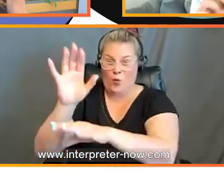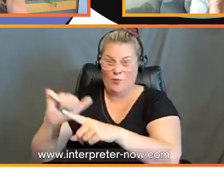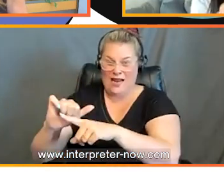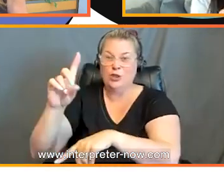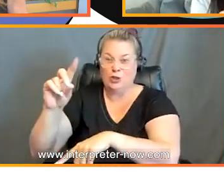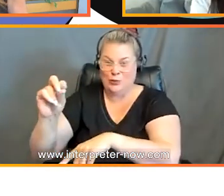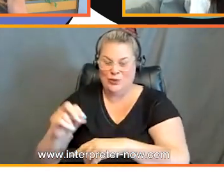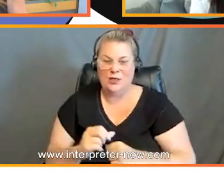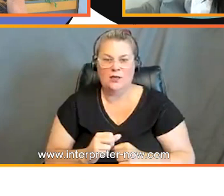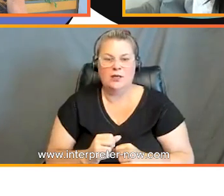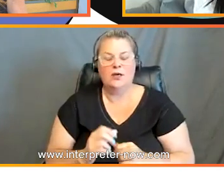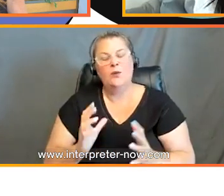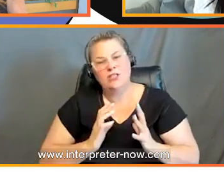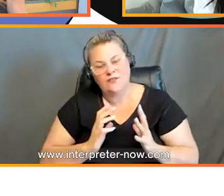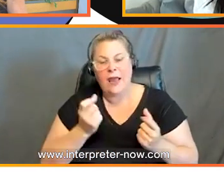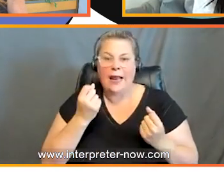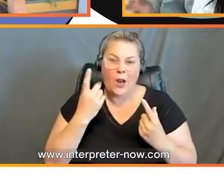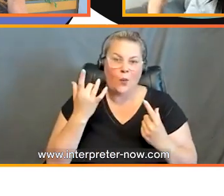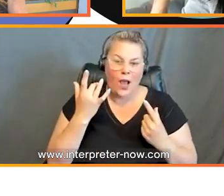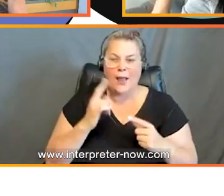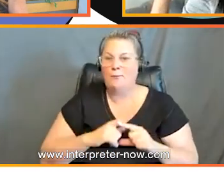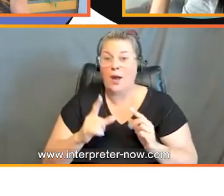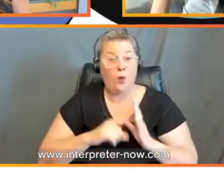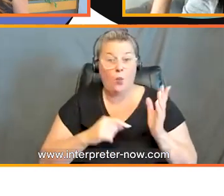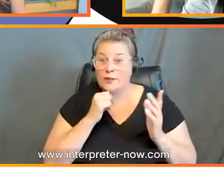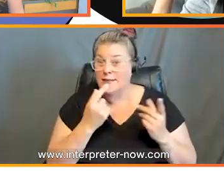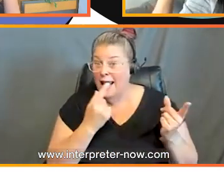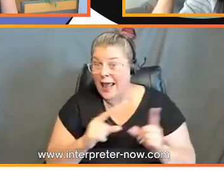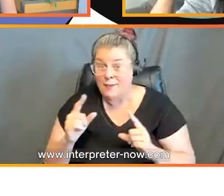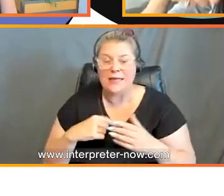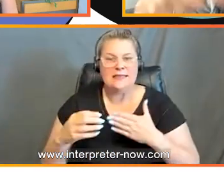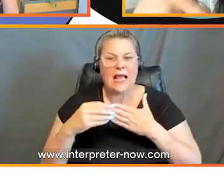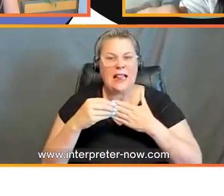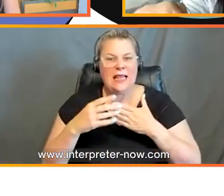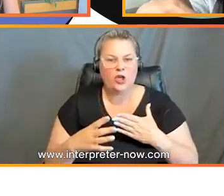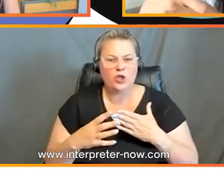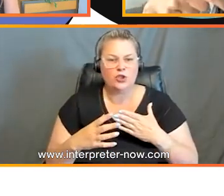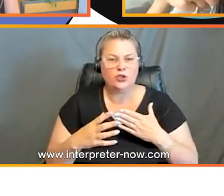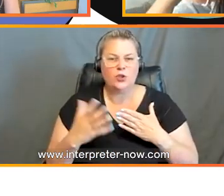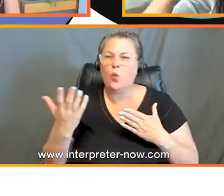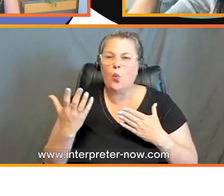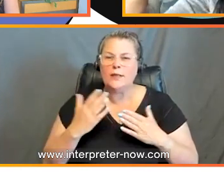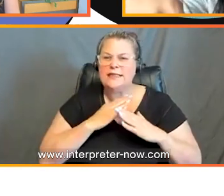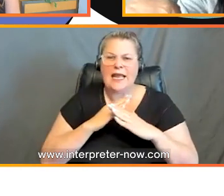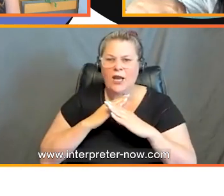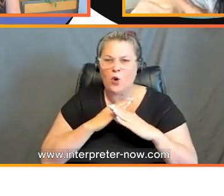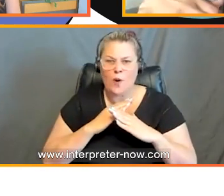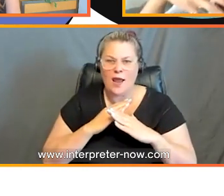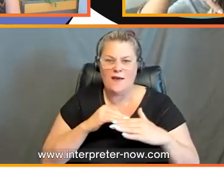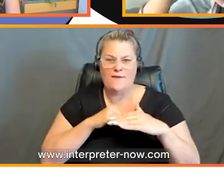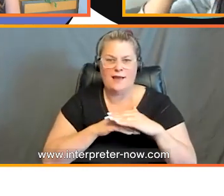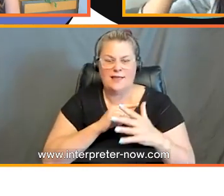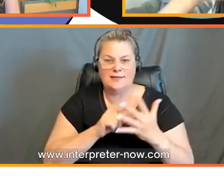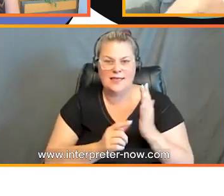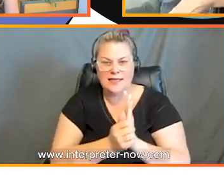However, what's not happening is leaders, what's getting in your way of accessing these skills and making these skills work for you,